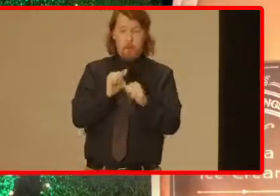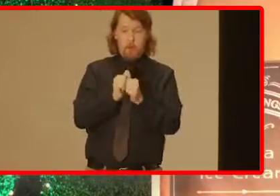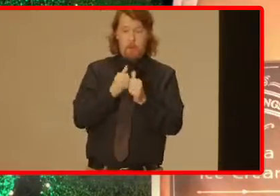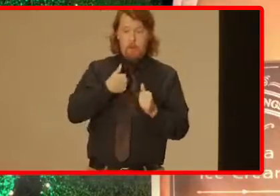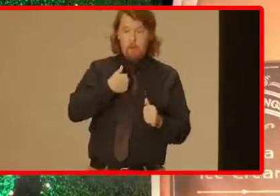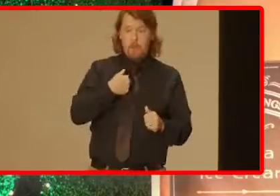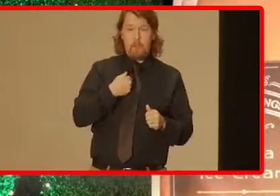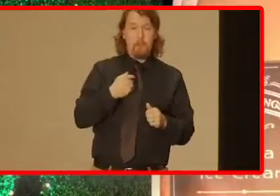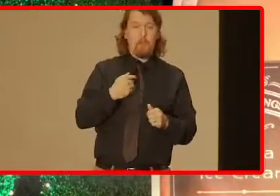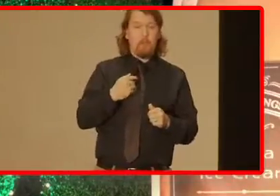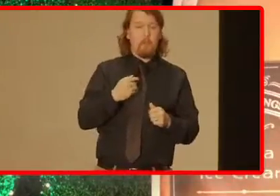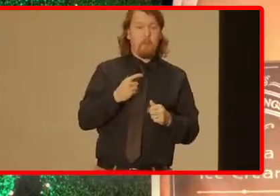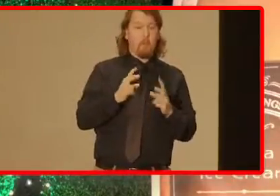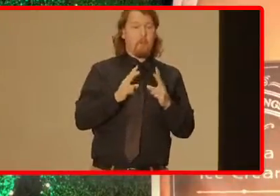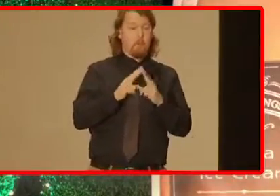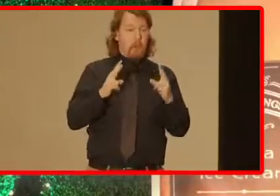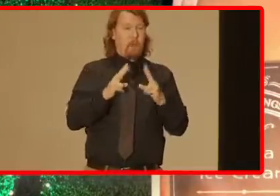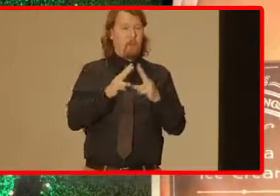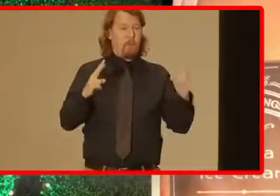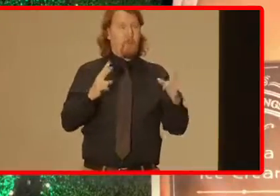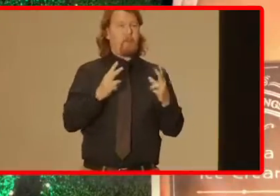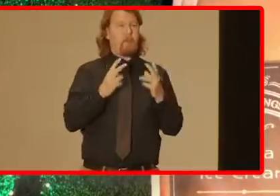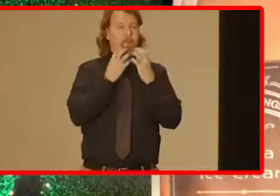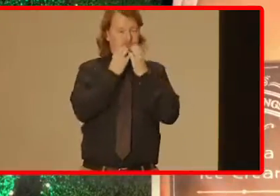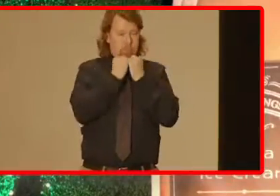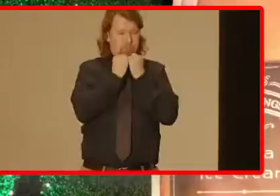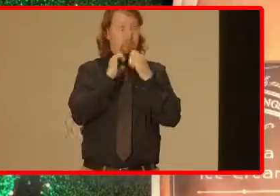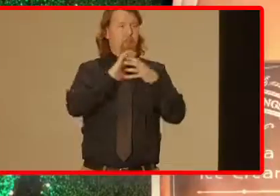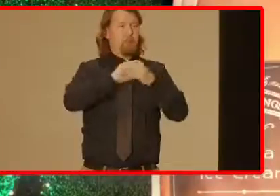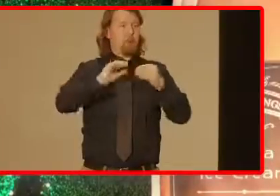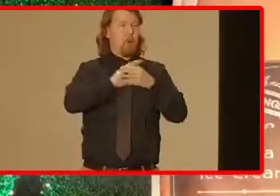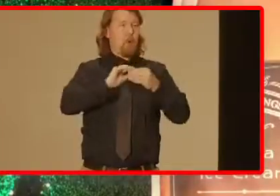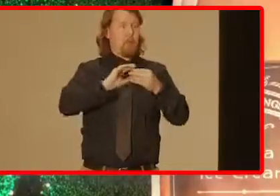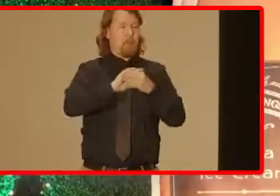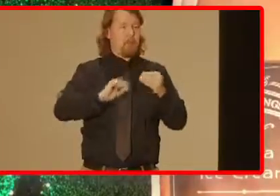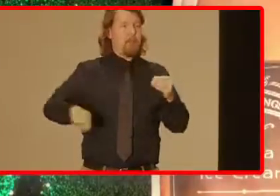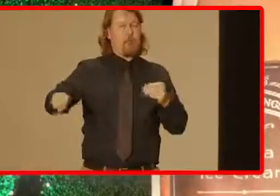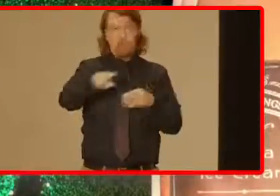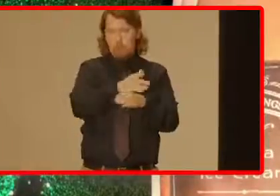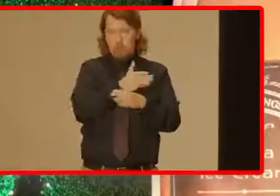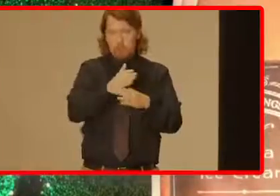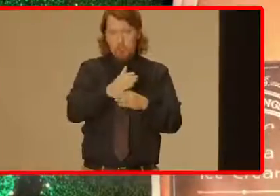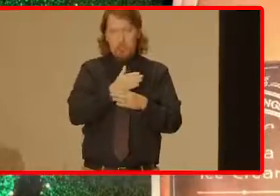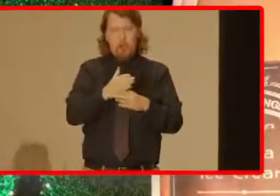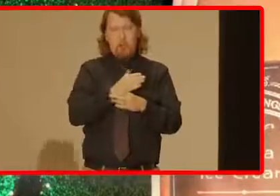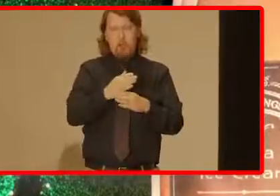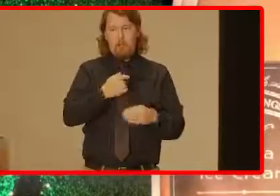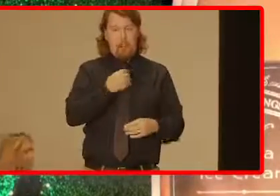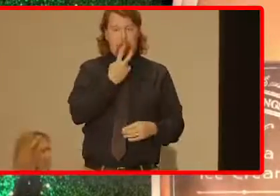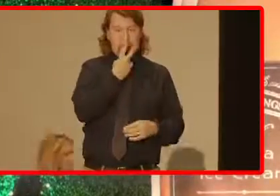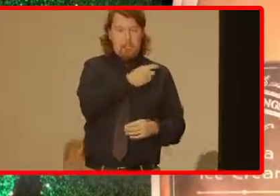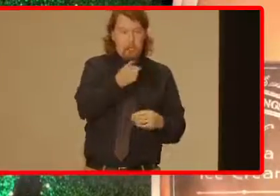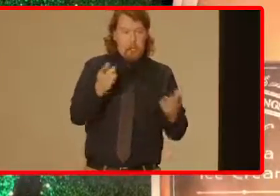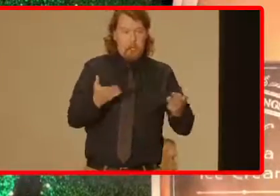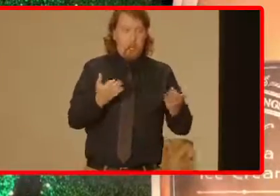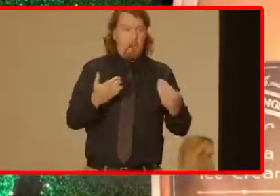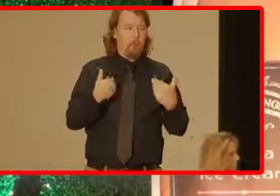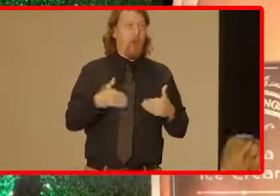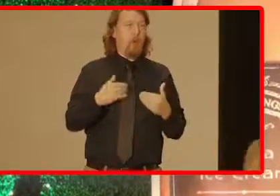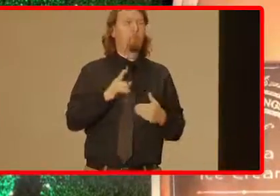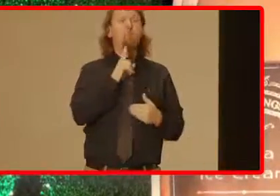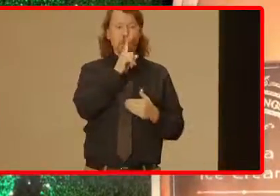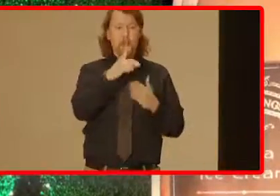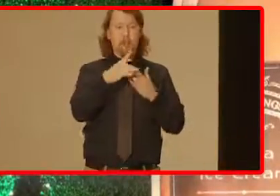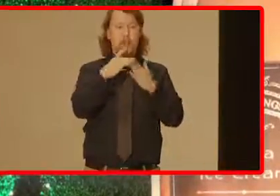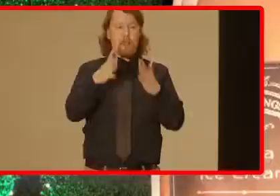very meaningful stories that you all shared, and it makes me so happy to see you here, true leaders in the Florida legislature who